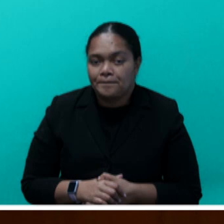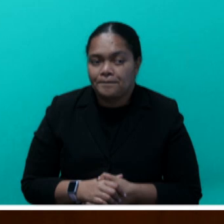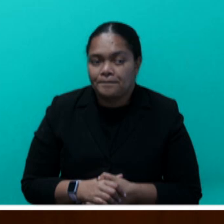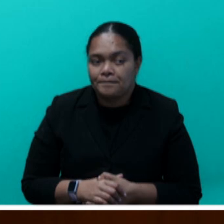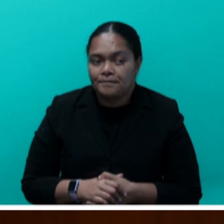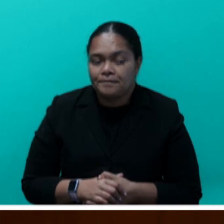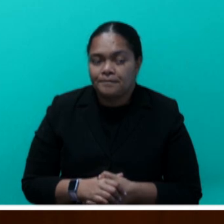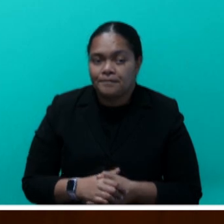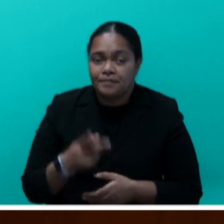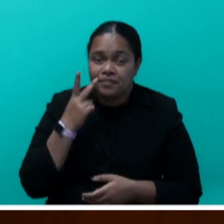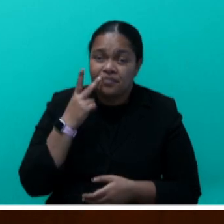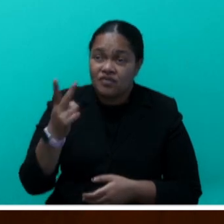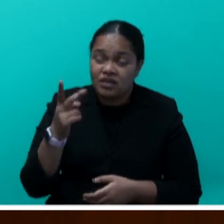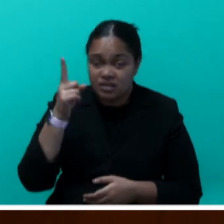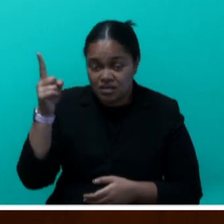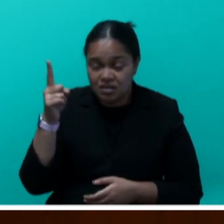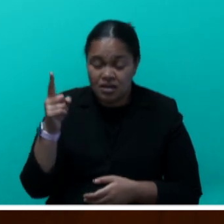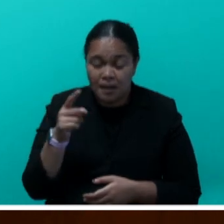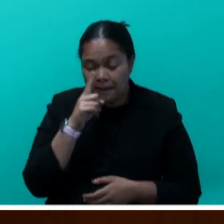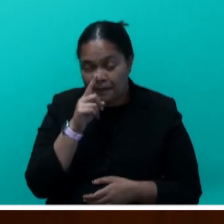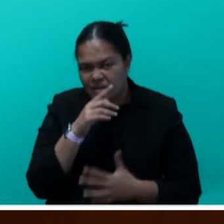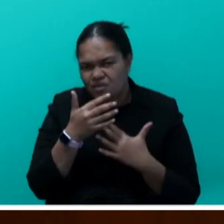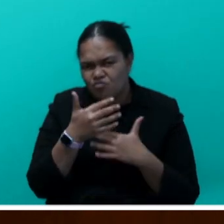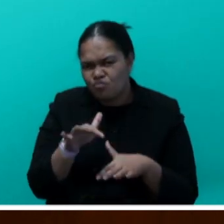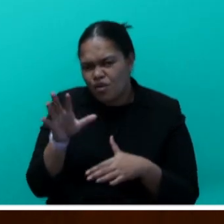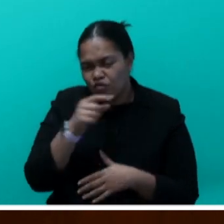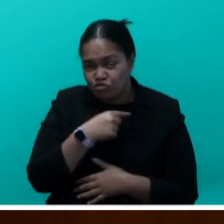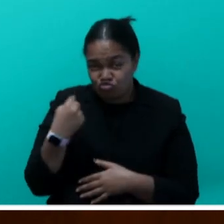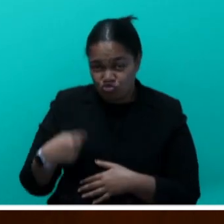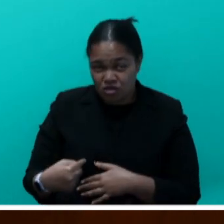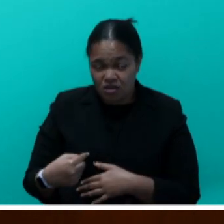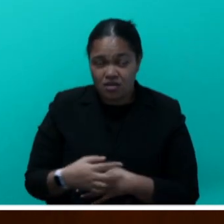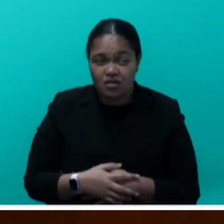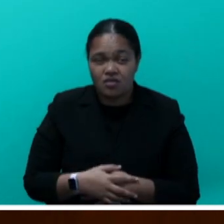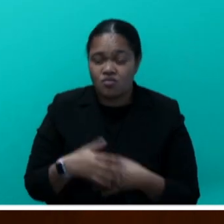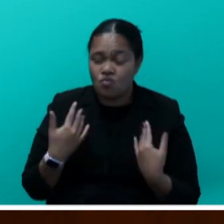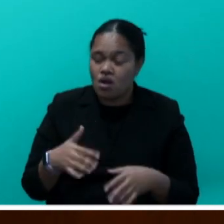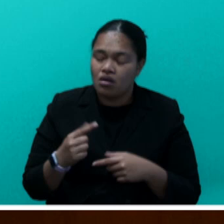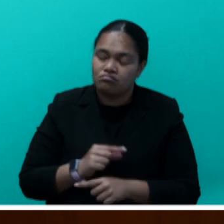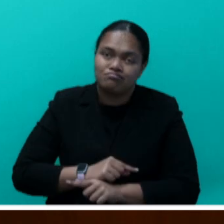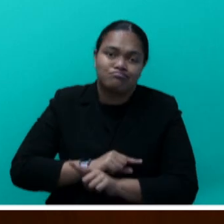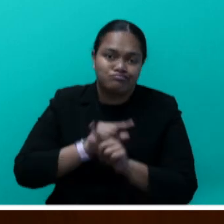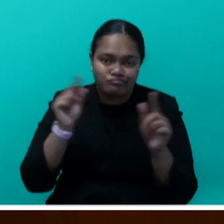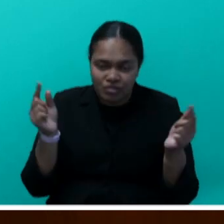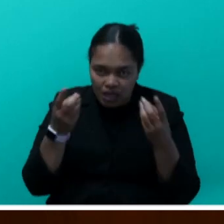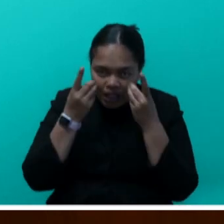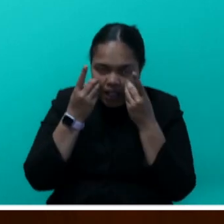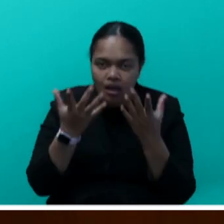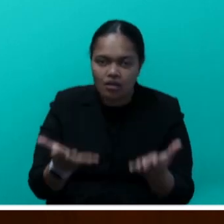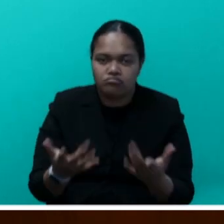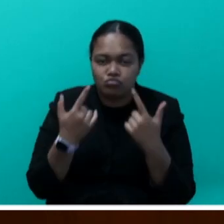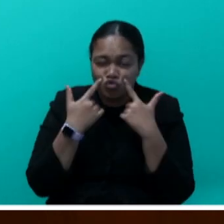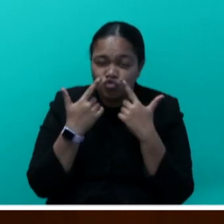visit to the People's Republic of China was a great demonstration of